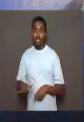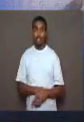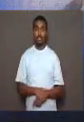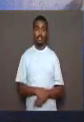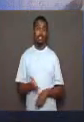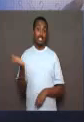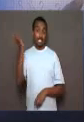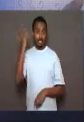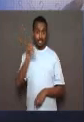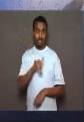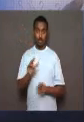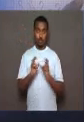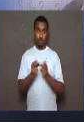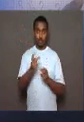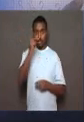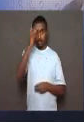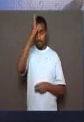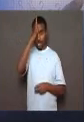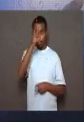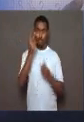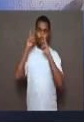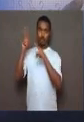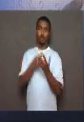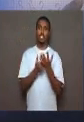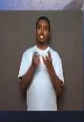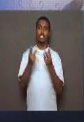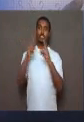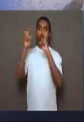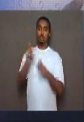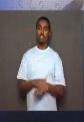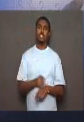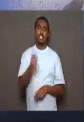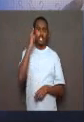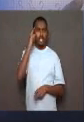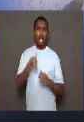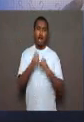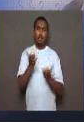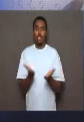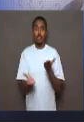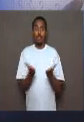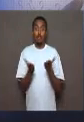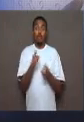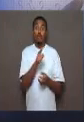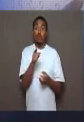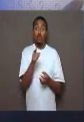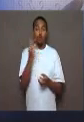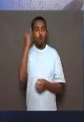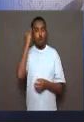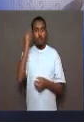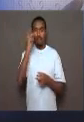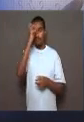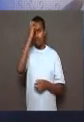In the same groups as before, discuss the father's views on these topics and think of how they compare to